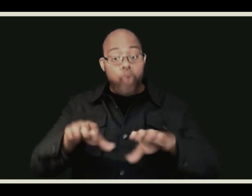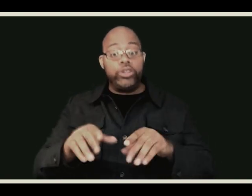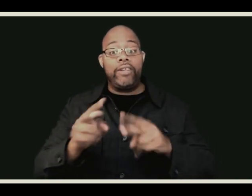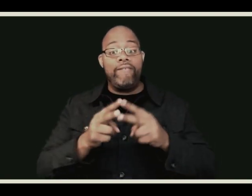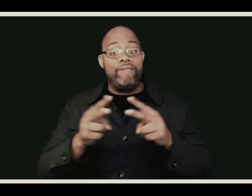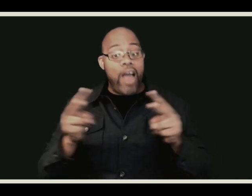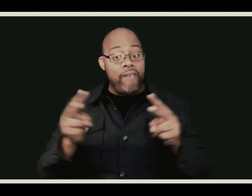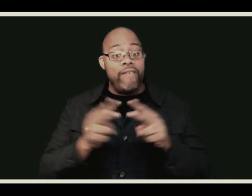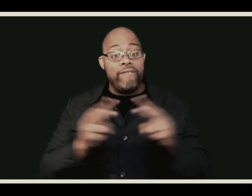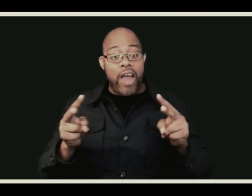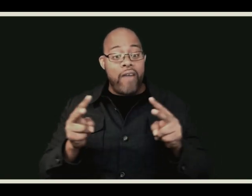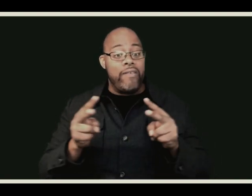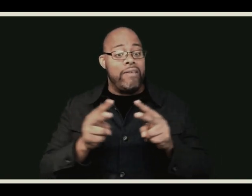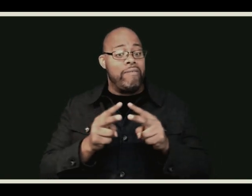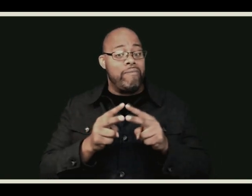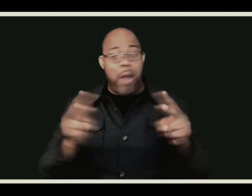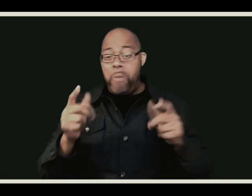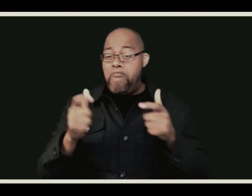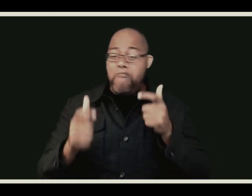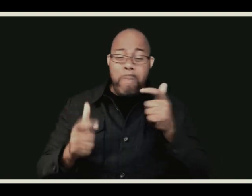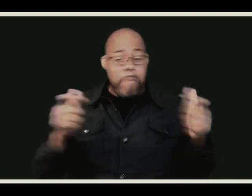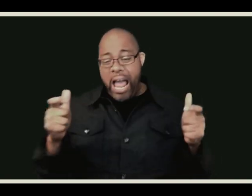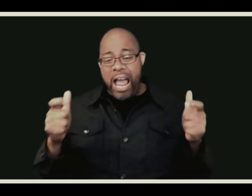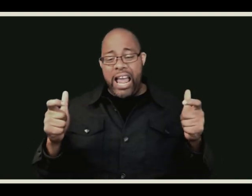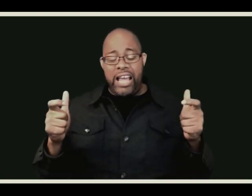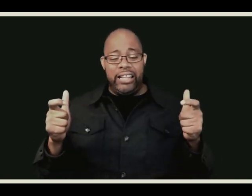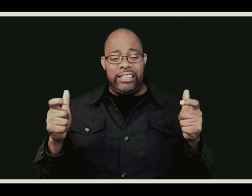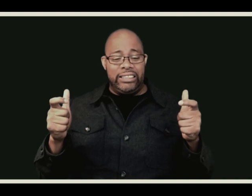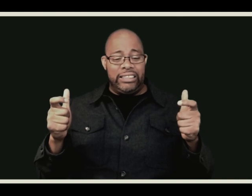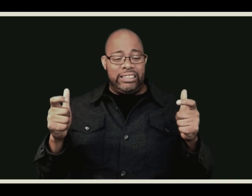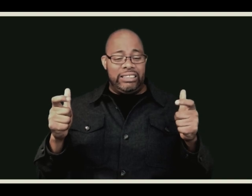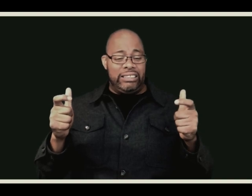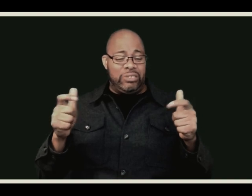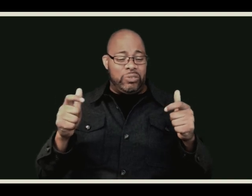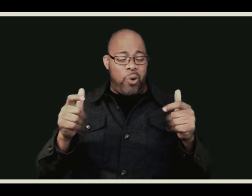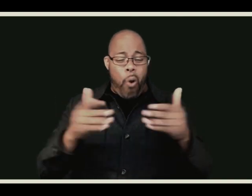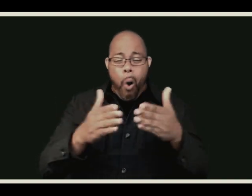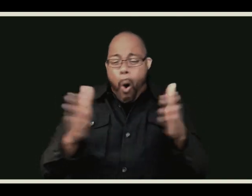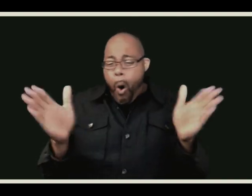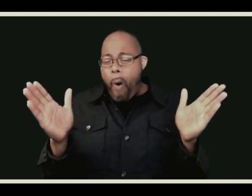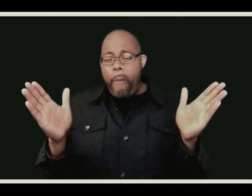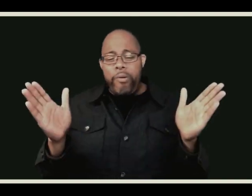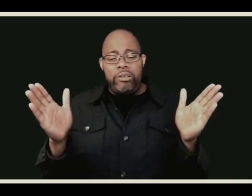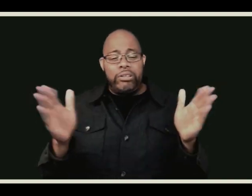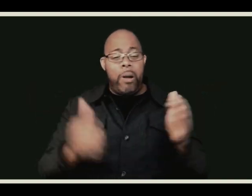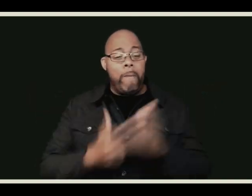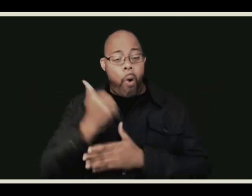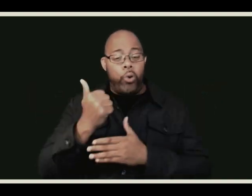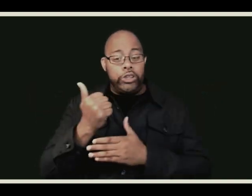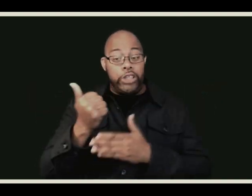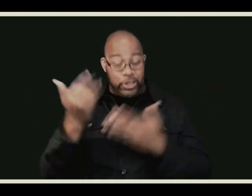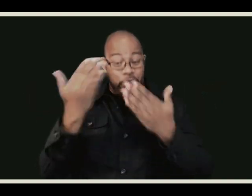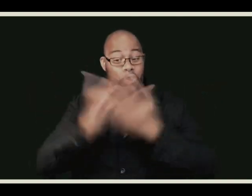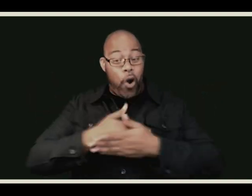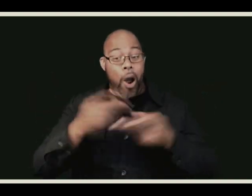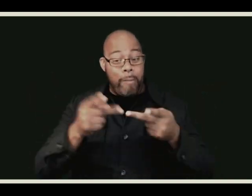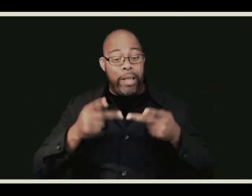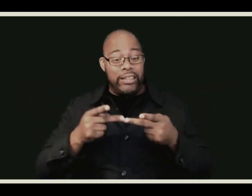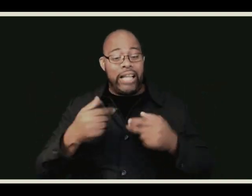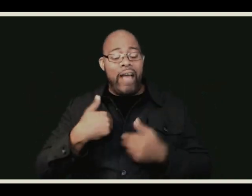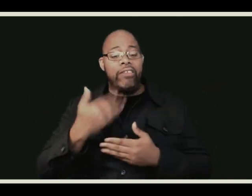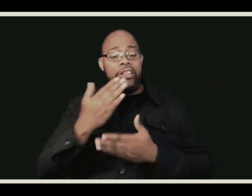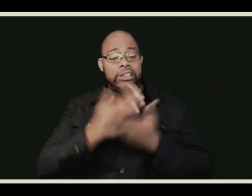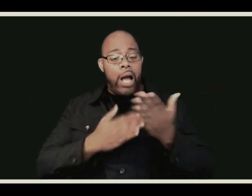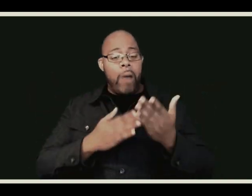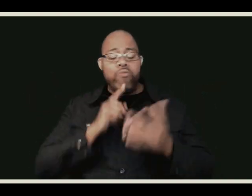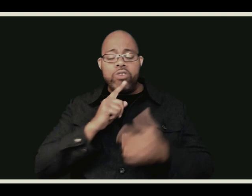very, very, very big, humongous, ginormous, vast, and mostly dark place. And there are so